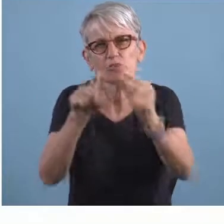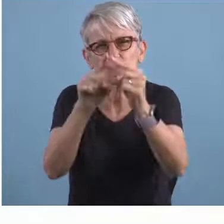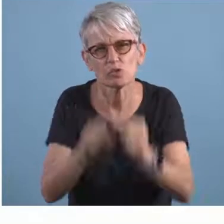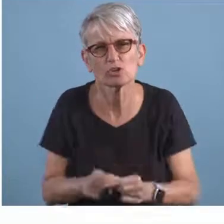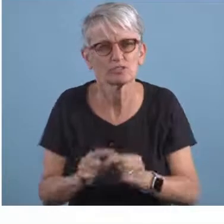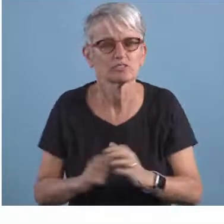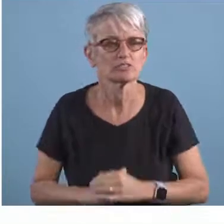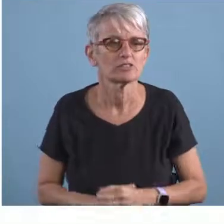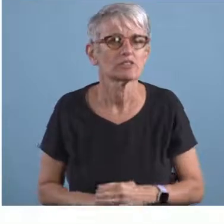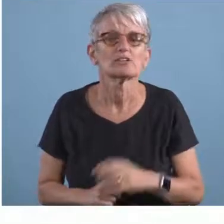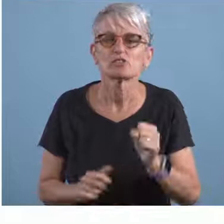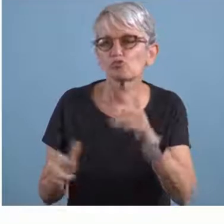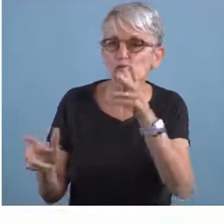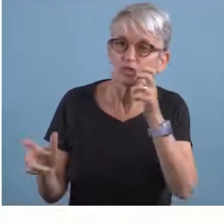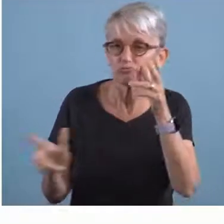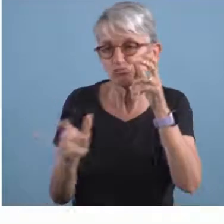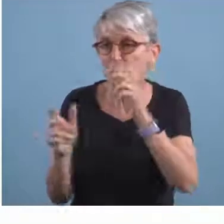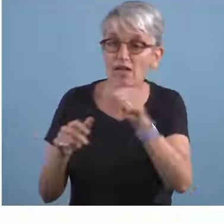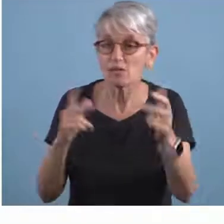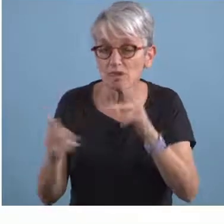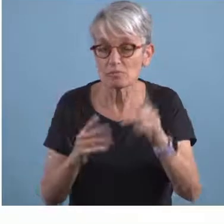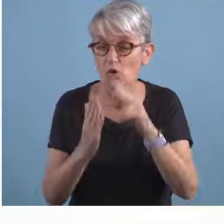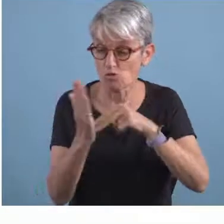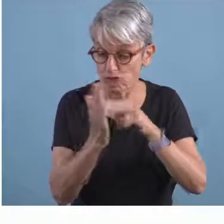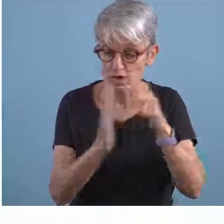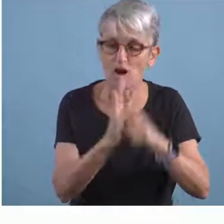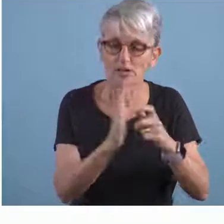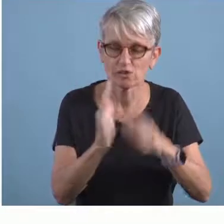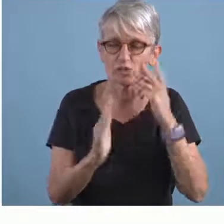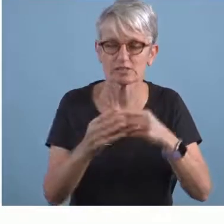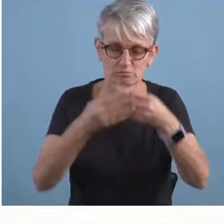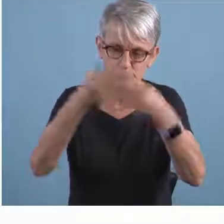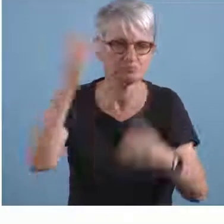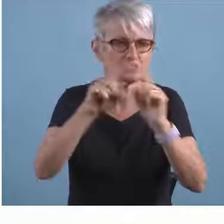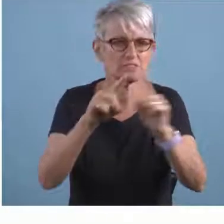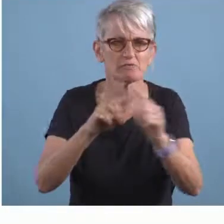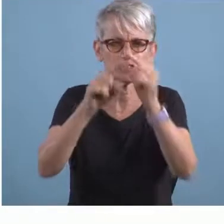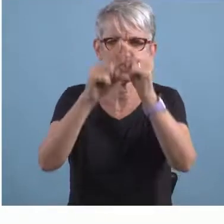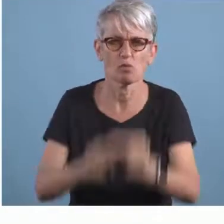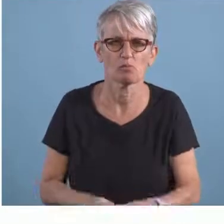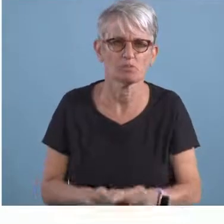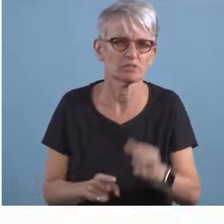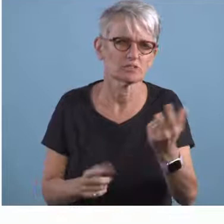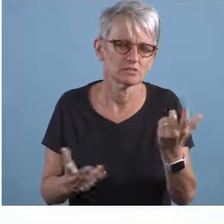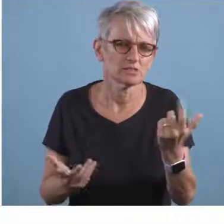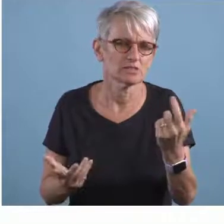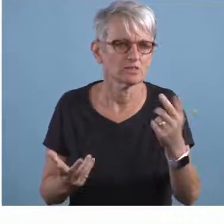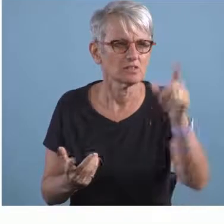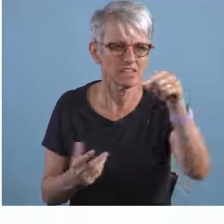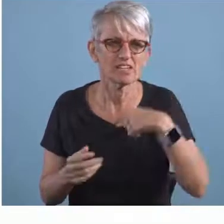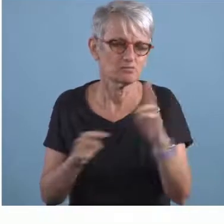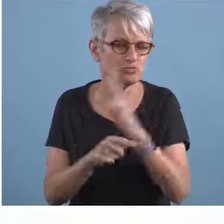to different people, read different articles, you're going to see all of these terms, and best I can tell, they're pretty